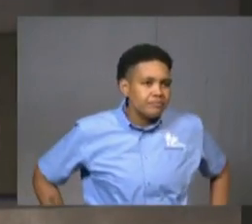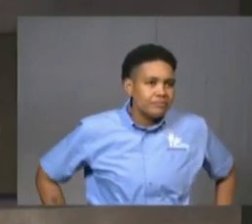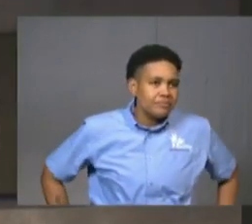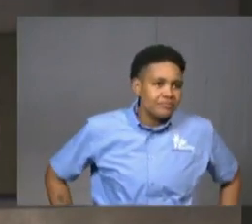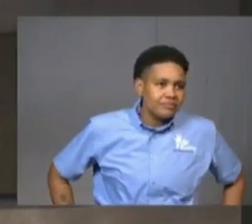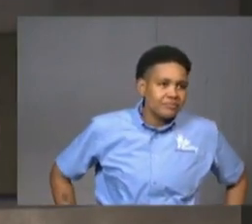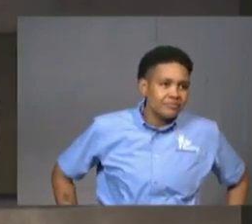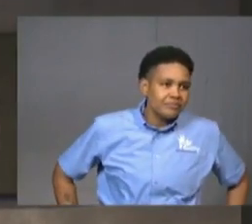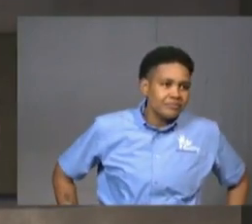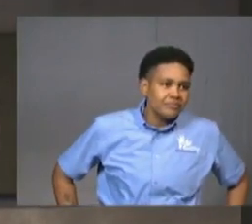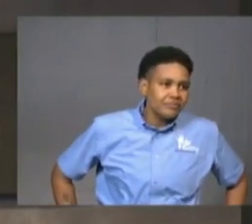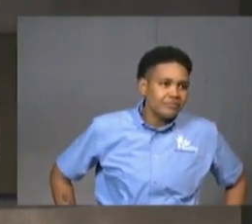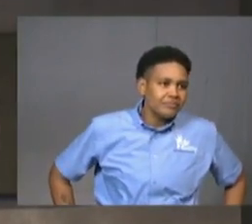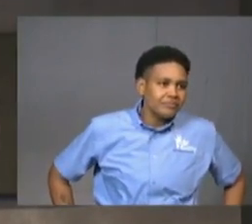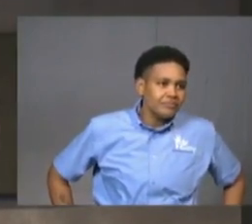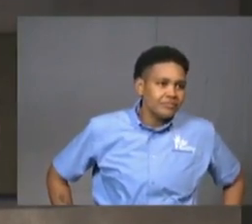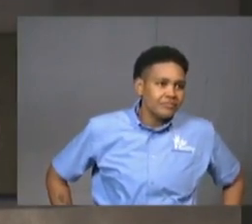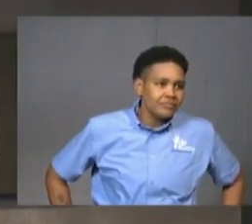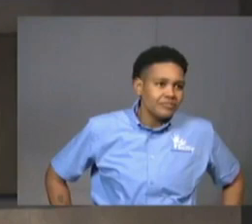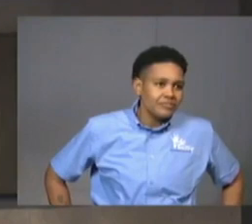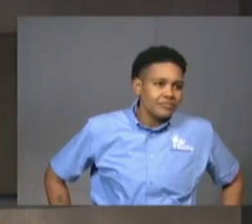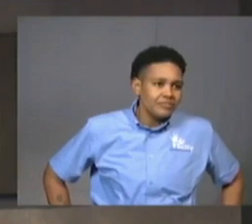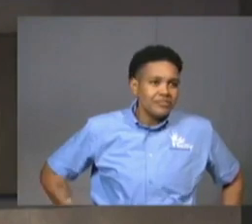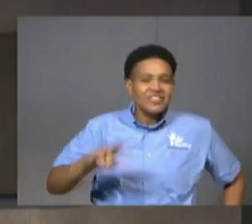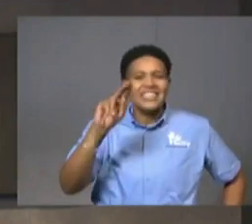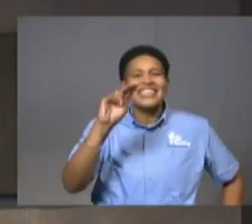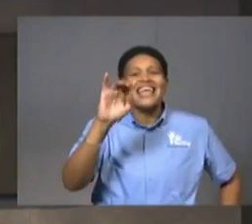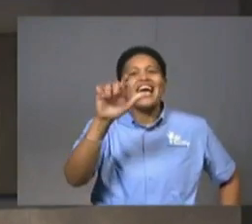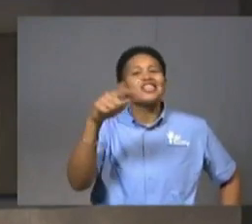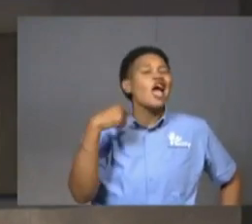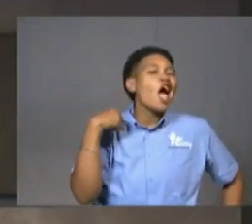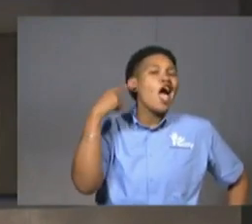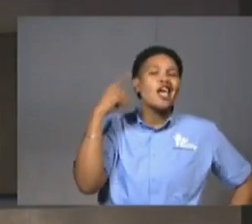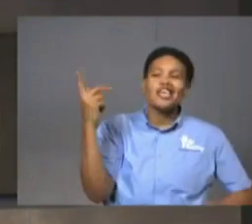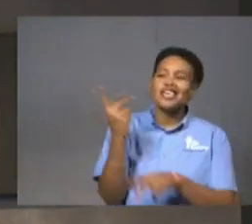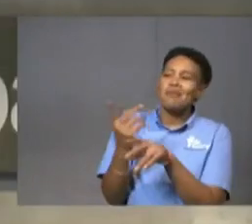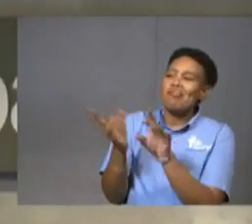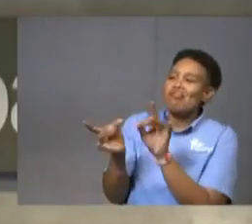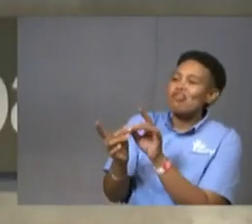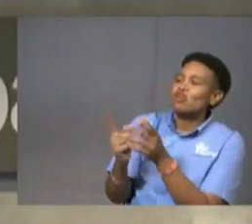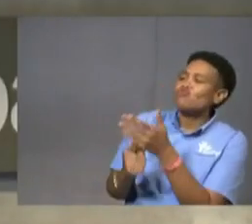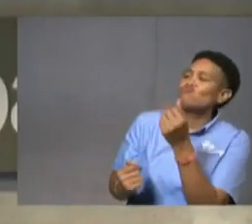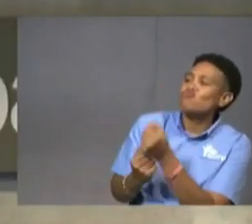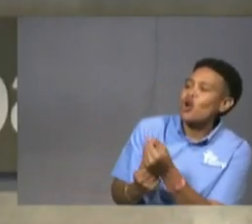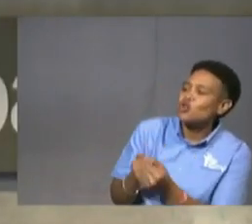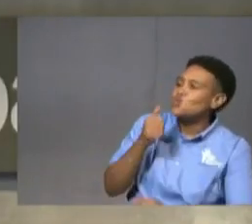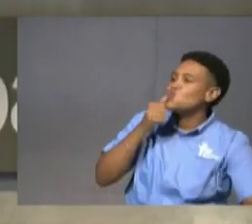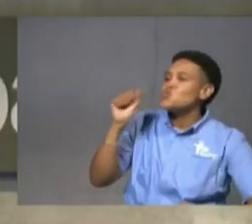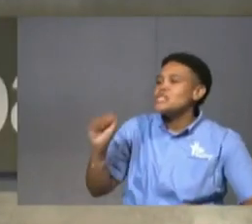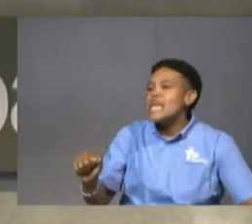Nigel, I hear you keep talking about trust and who can be trusted and who can't be trusted.